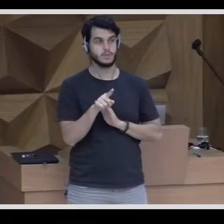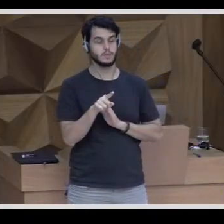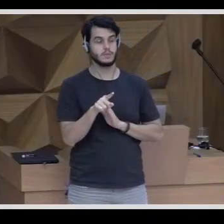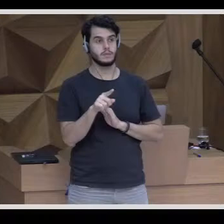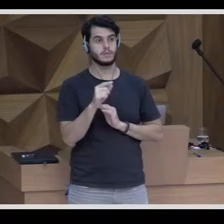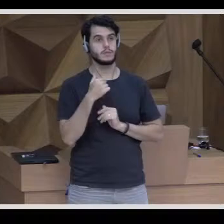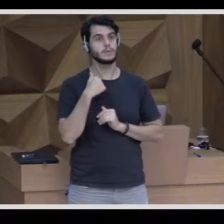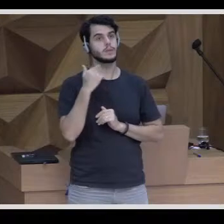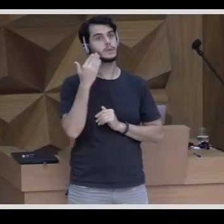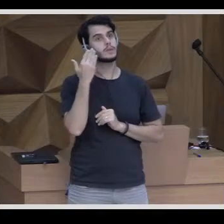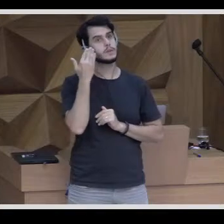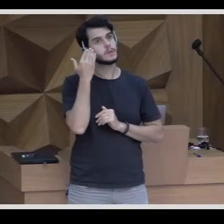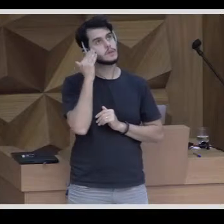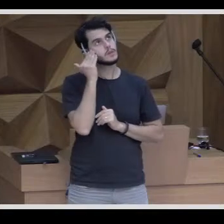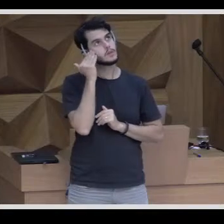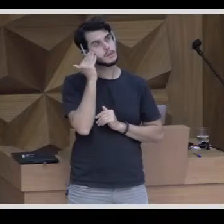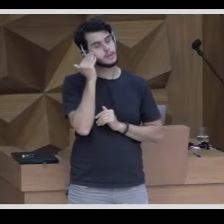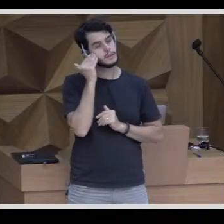were